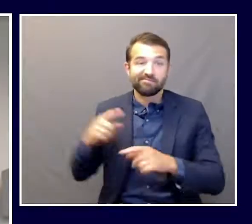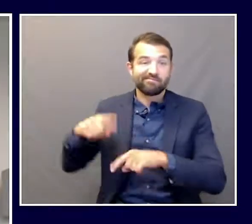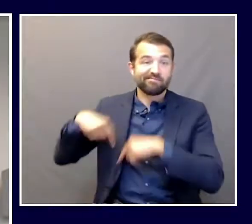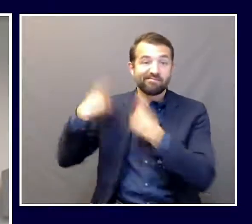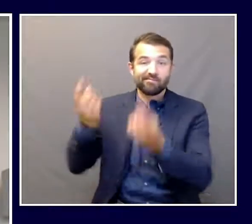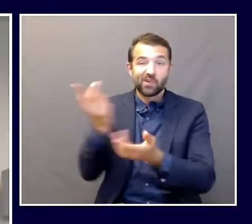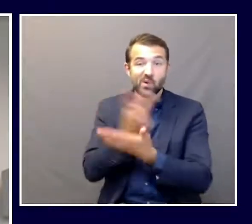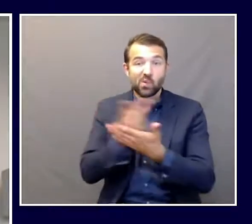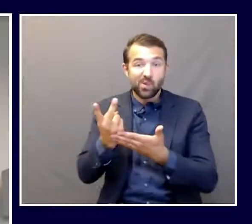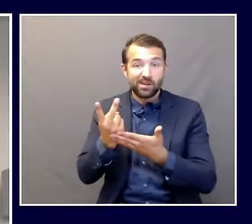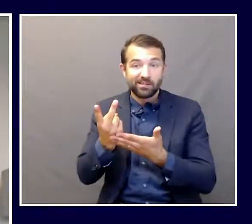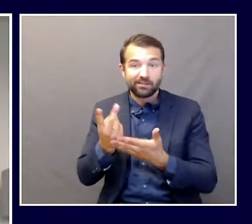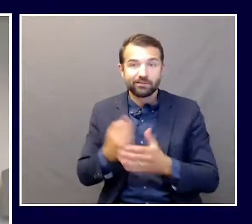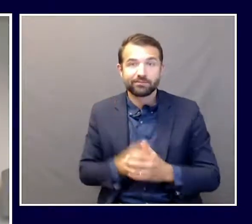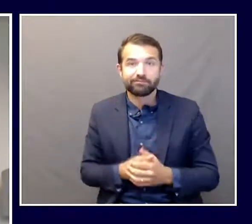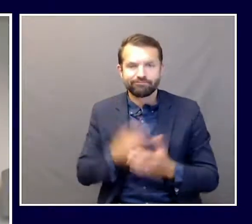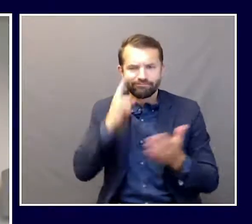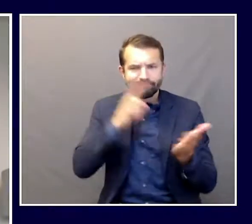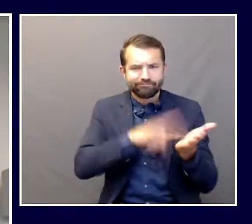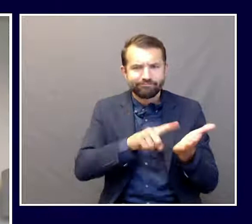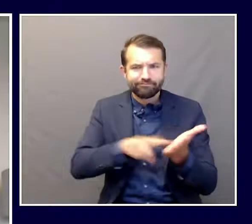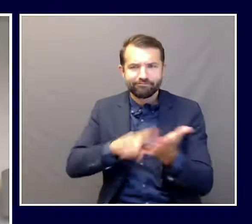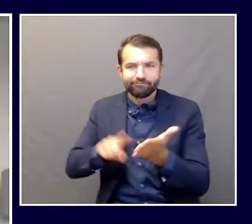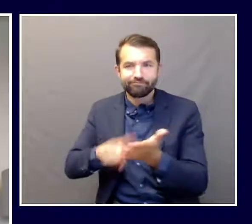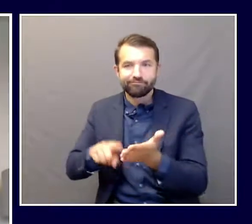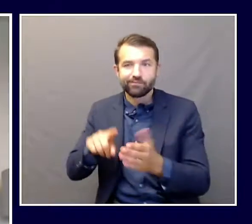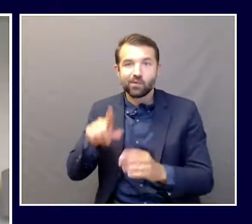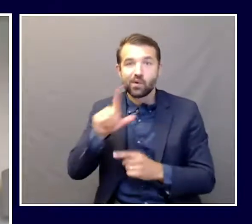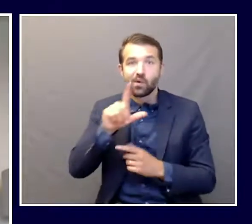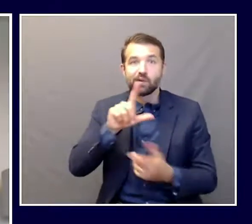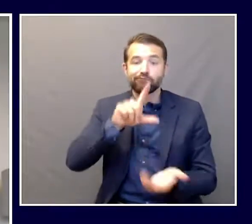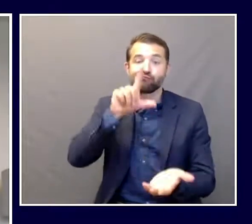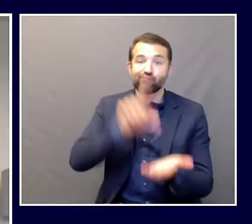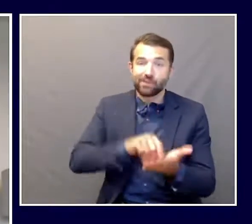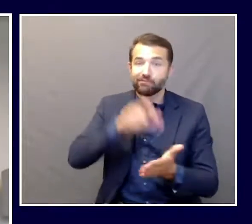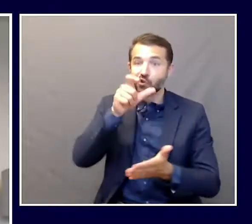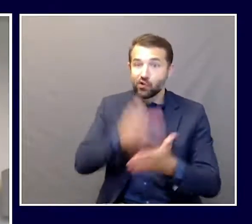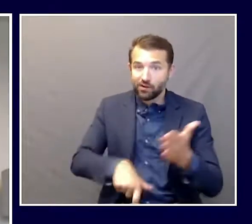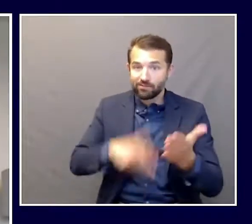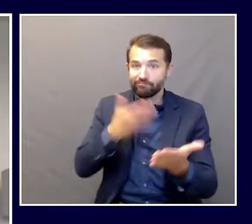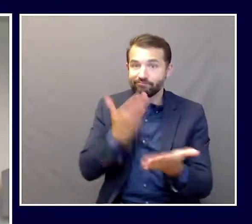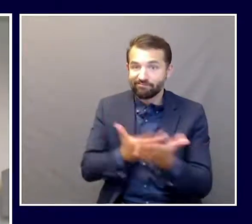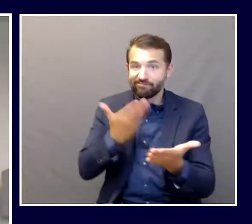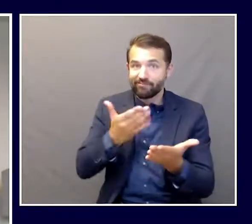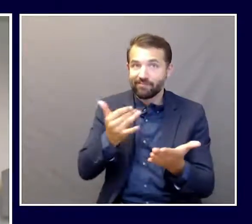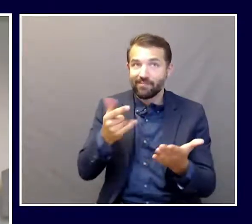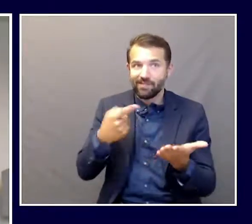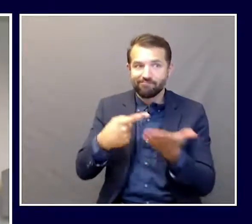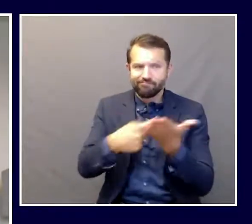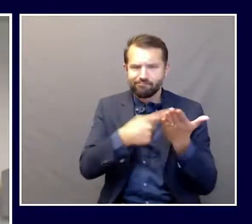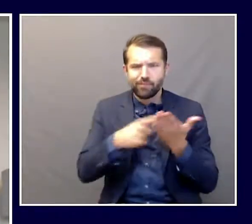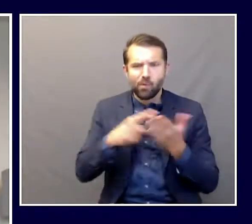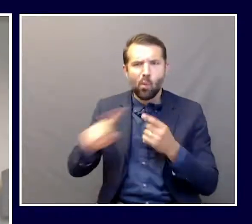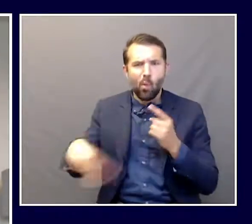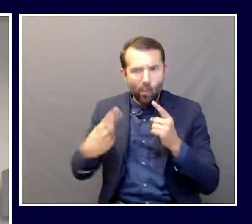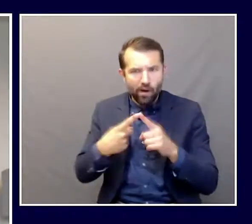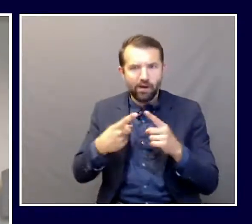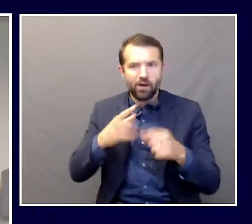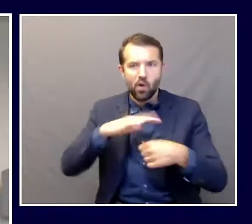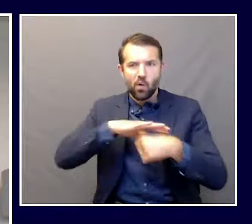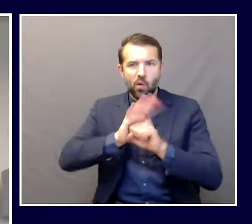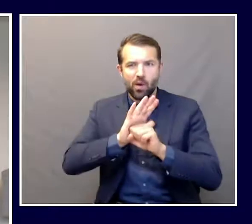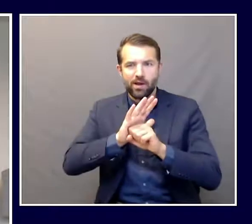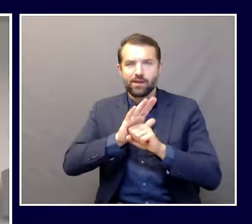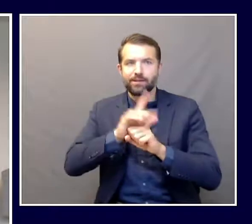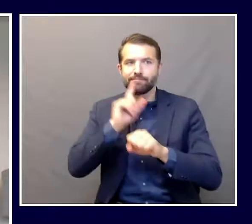first emerged or found its way to the United States. We've classically assumed that it was a person in Seattle, which was the